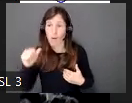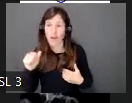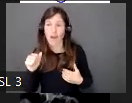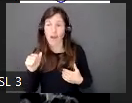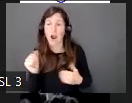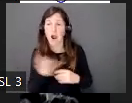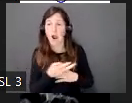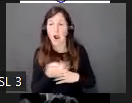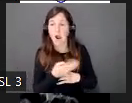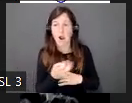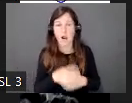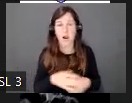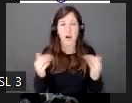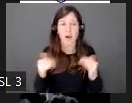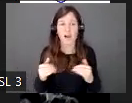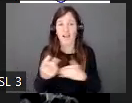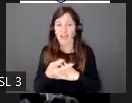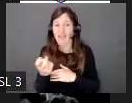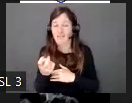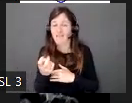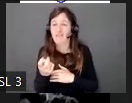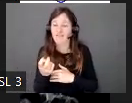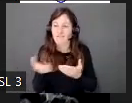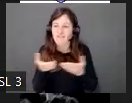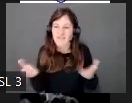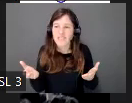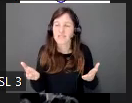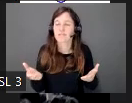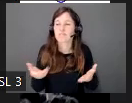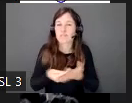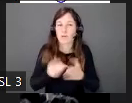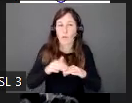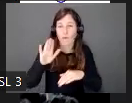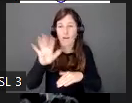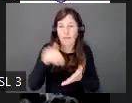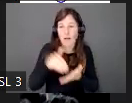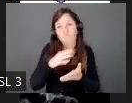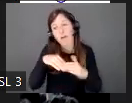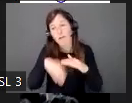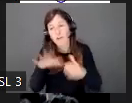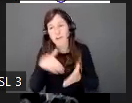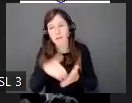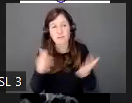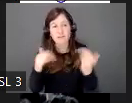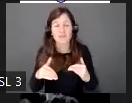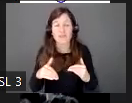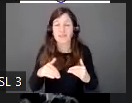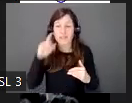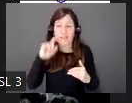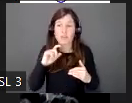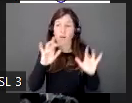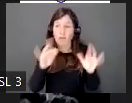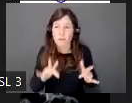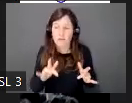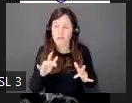possession of proceeds over 5,000 and under. We deal with assaults. I deal with sexual assaults, often working closely with